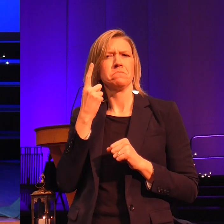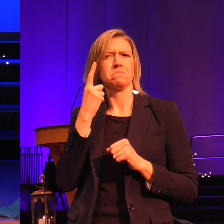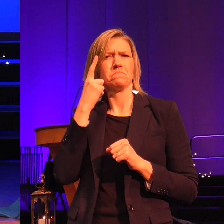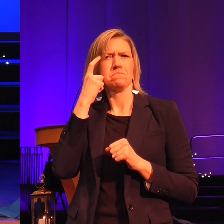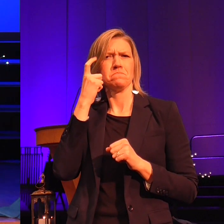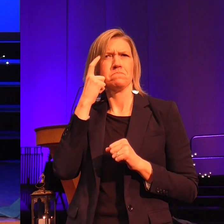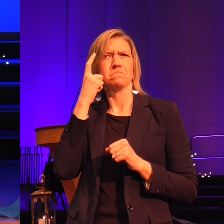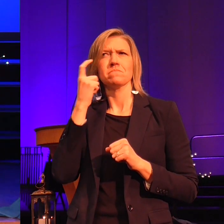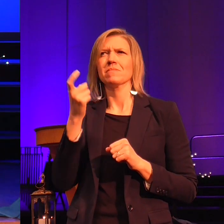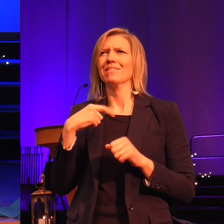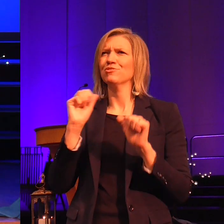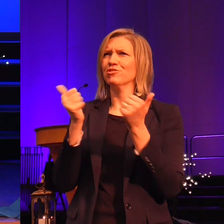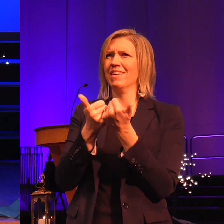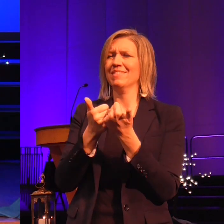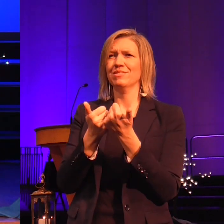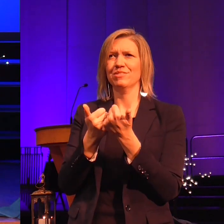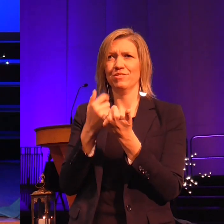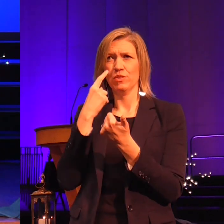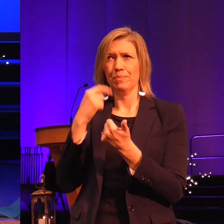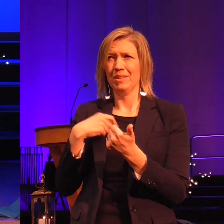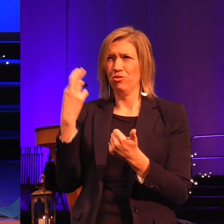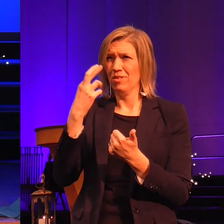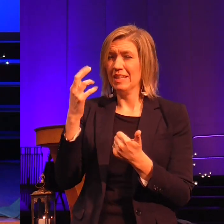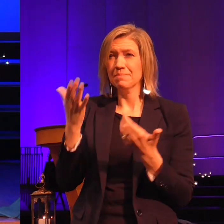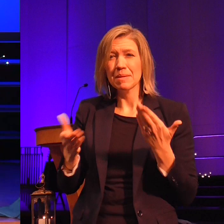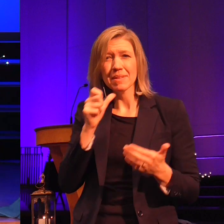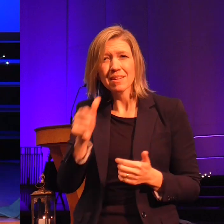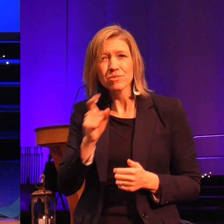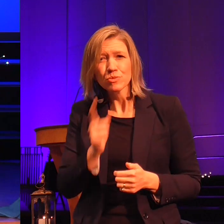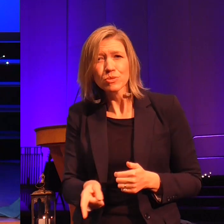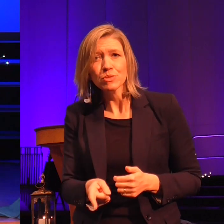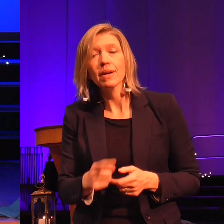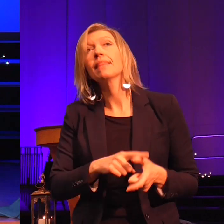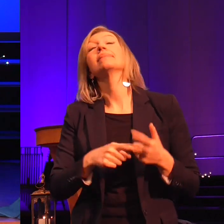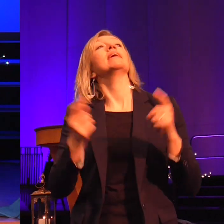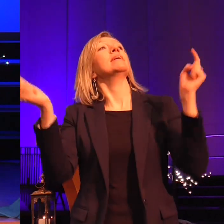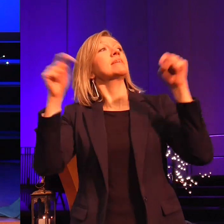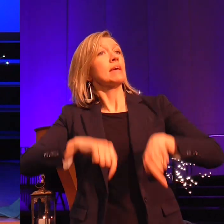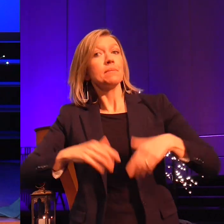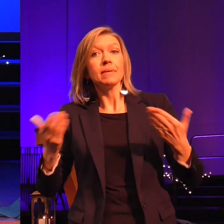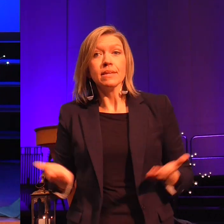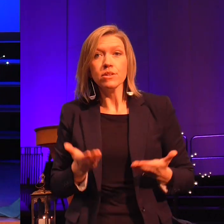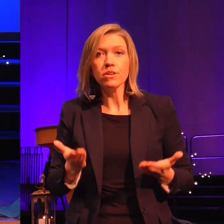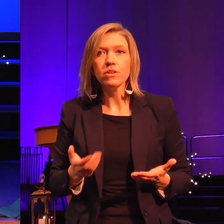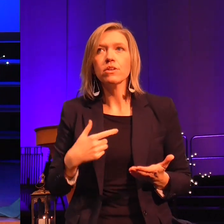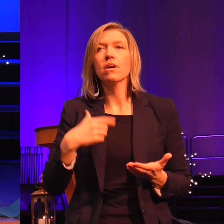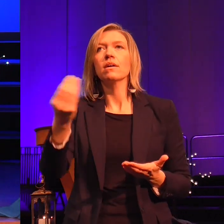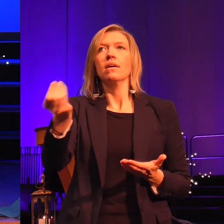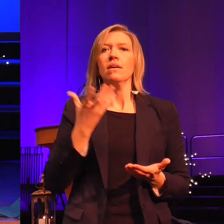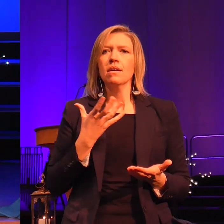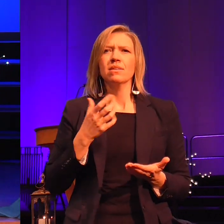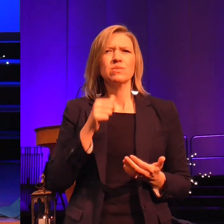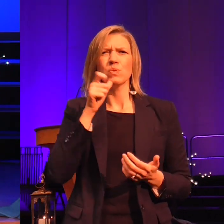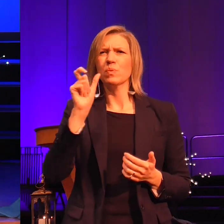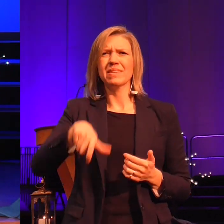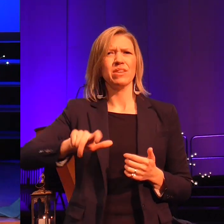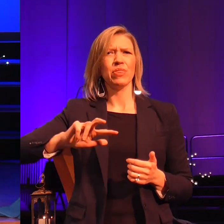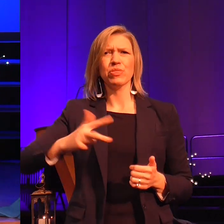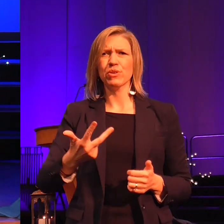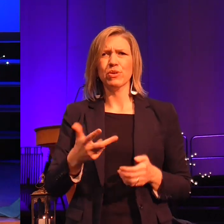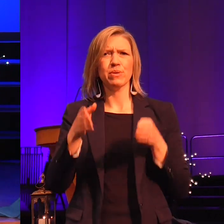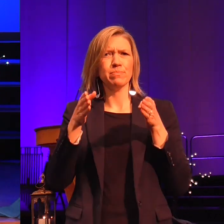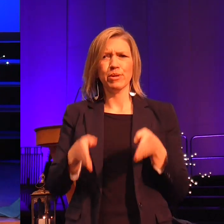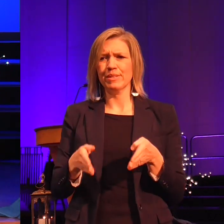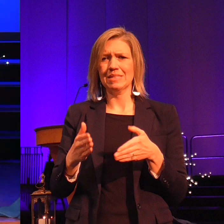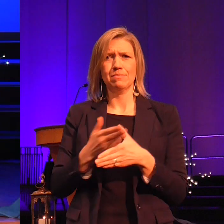realize maybe that's not so true. And then I came here and was told, look, you don't need a third person in between you